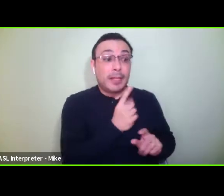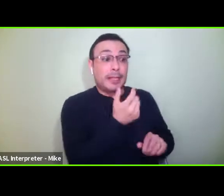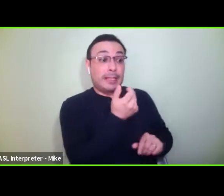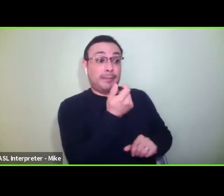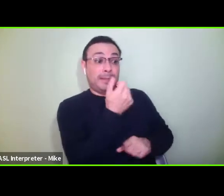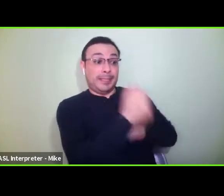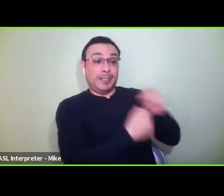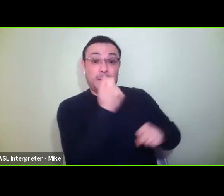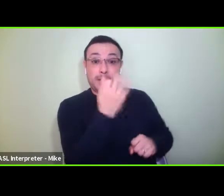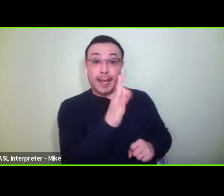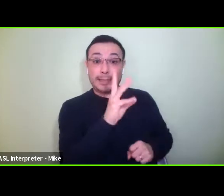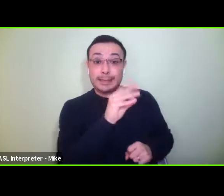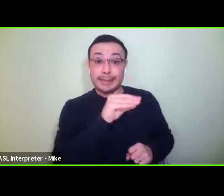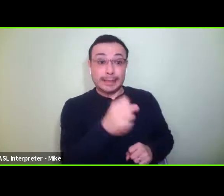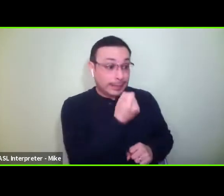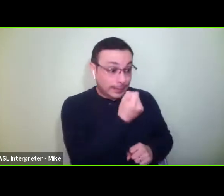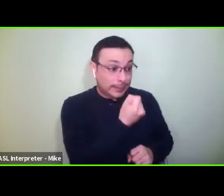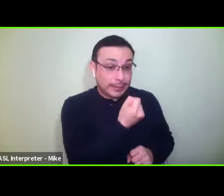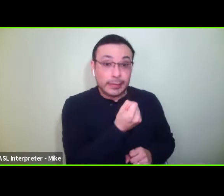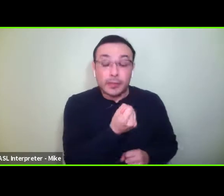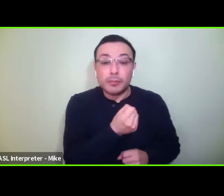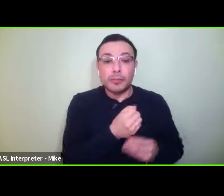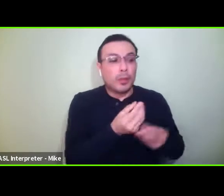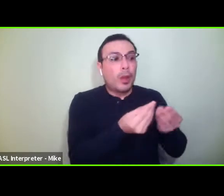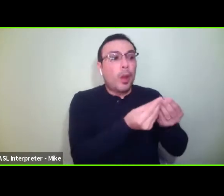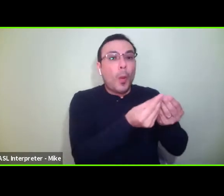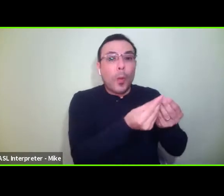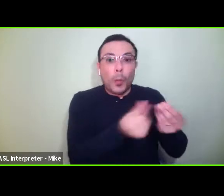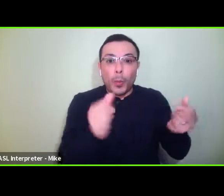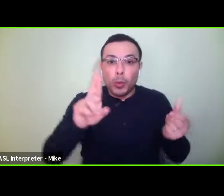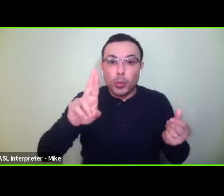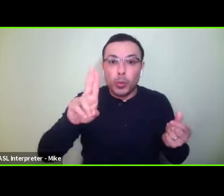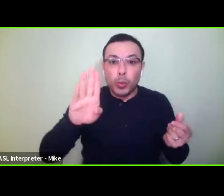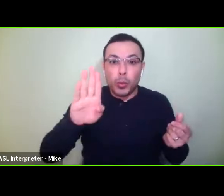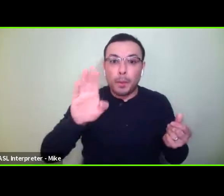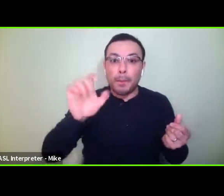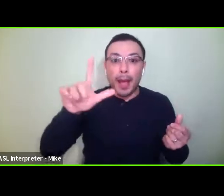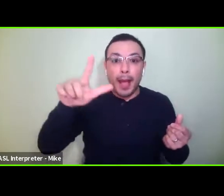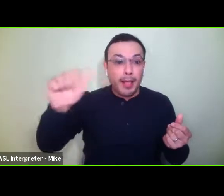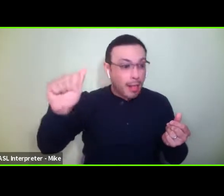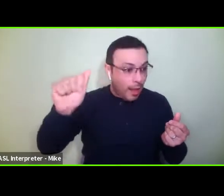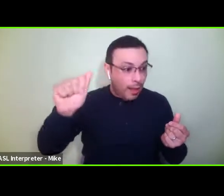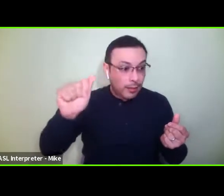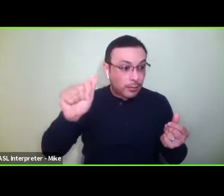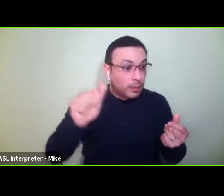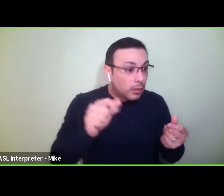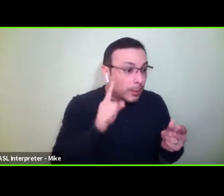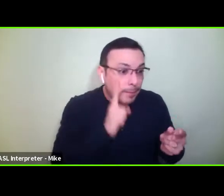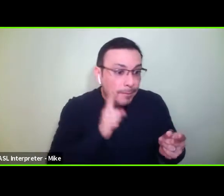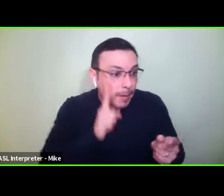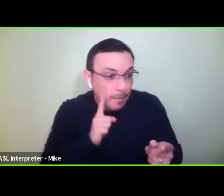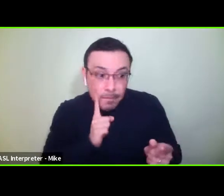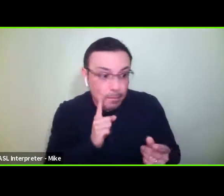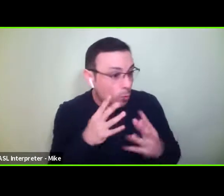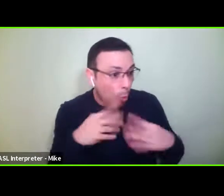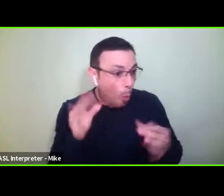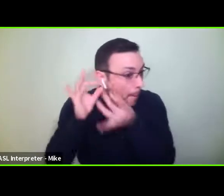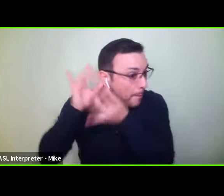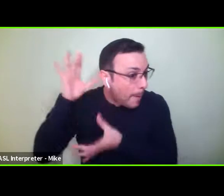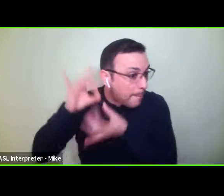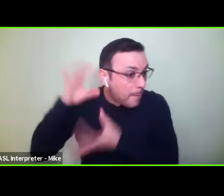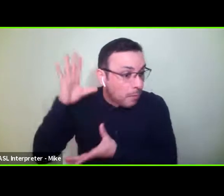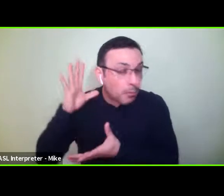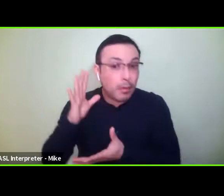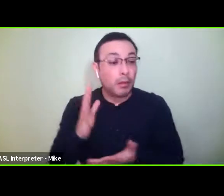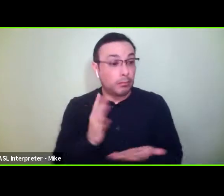The MMR vaccine would ensure that there would be no more future demographic bubbles. Genetic counseling, which Gallaudet